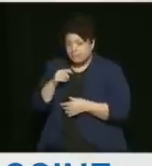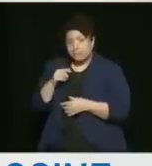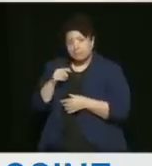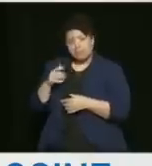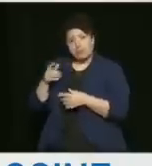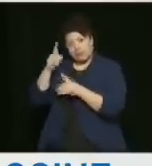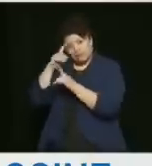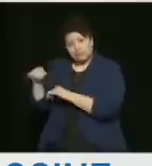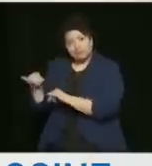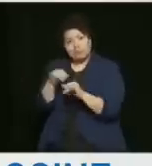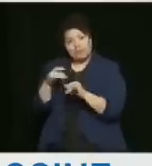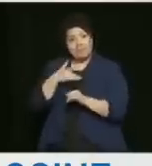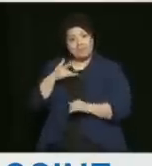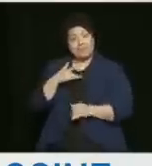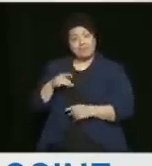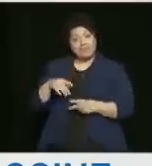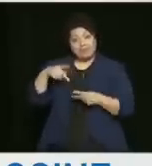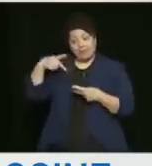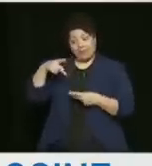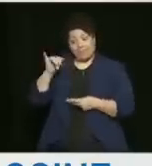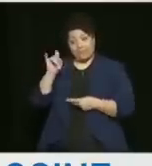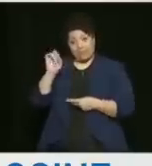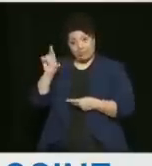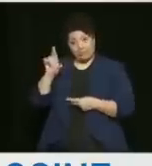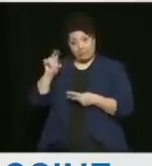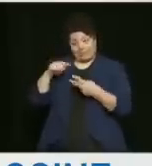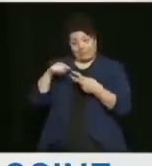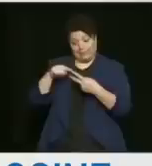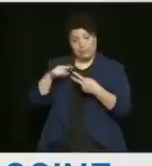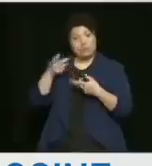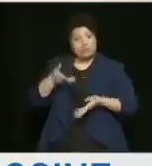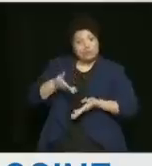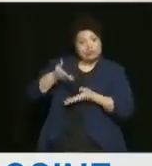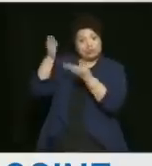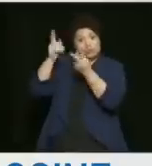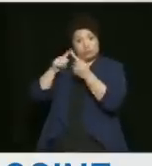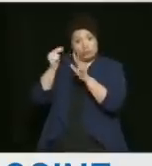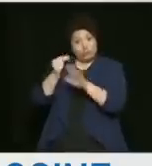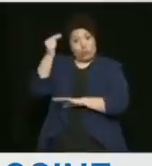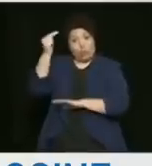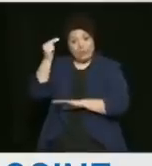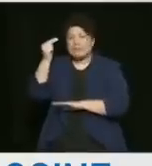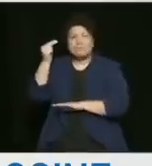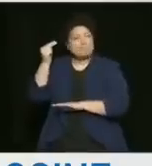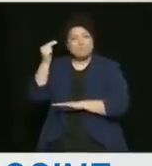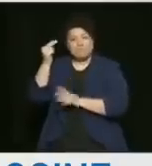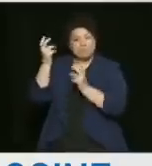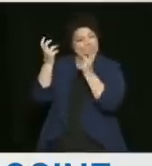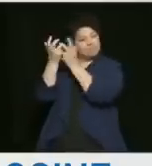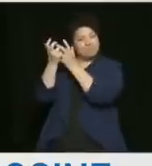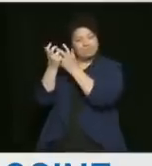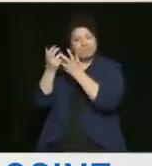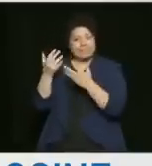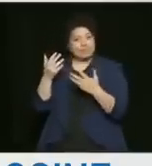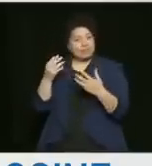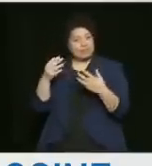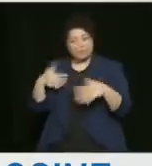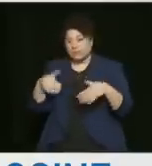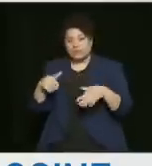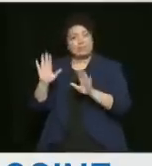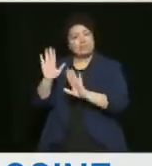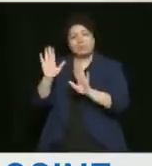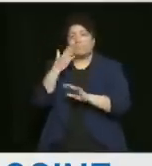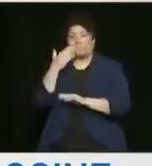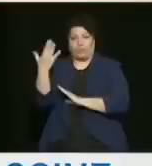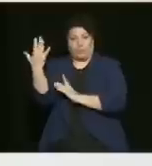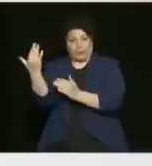practical sense to use the Pfizer vaccine in the territories up north. And therefore, their request was that, yes, maybe they'll sit out. They